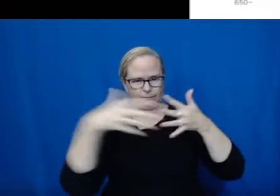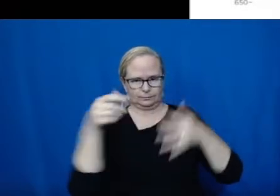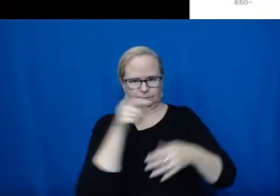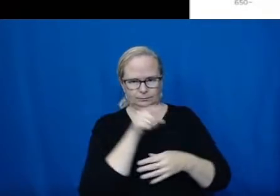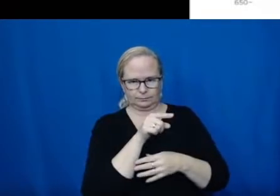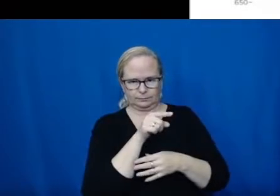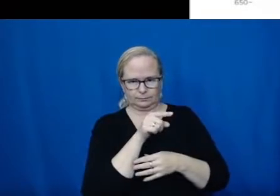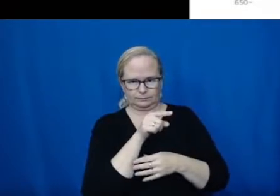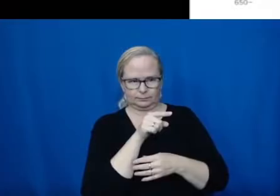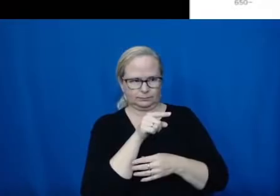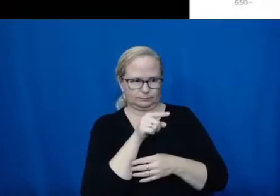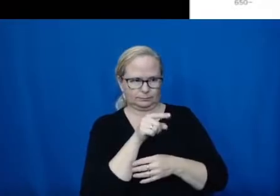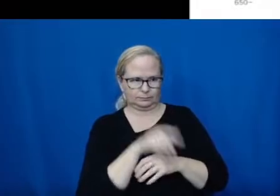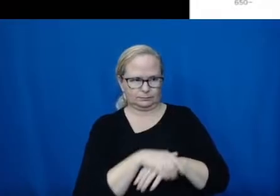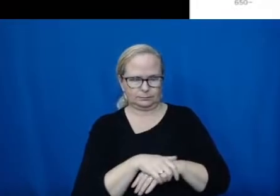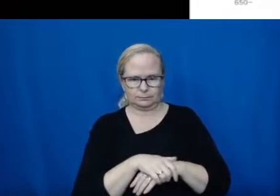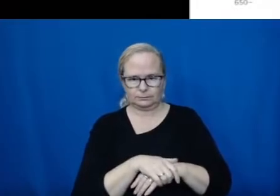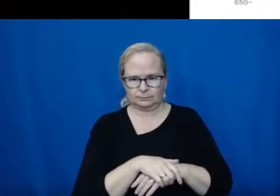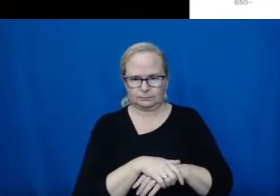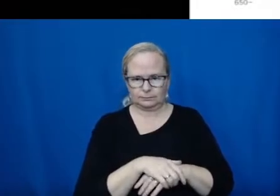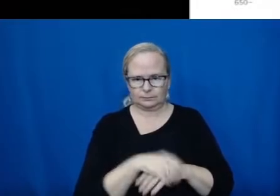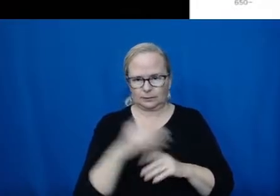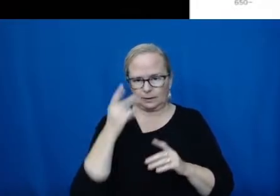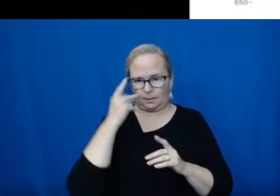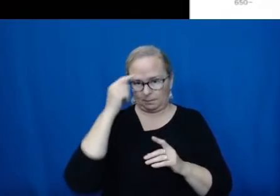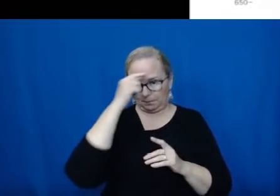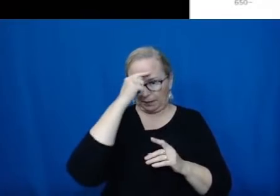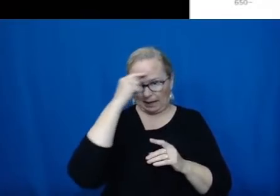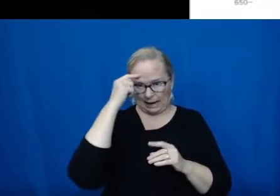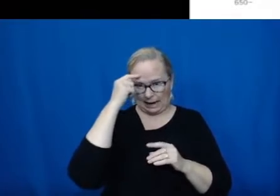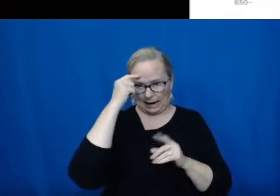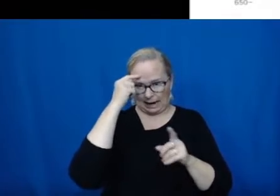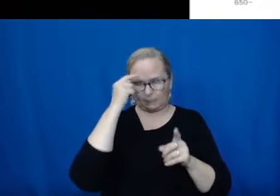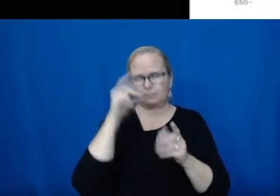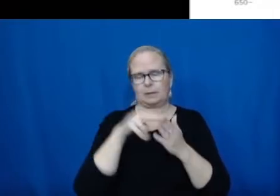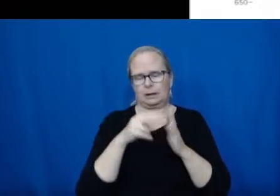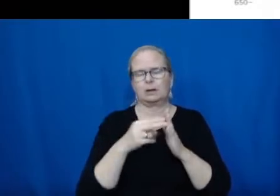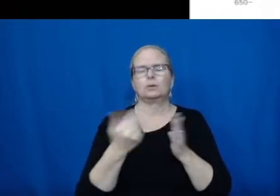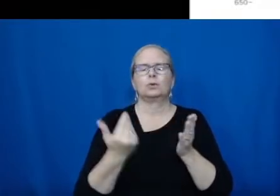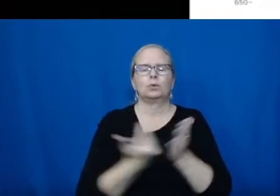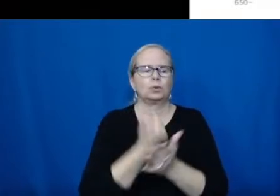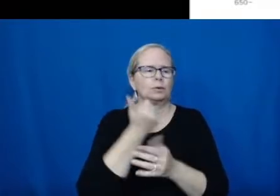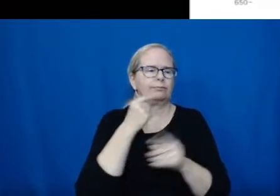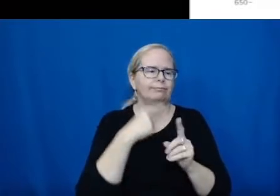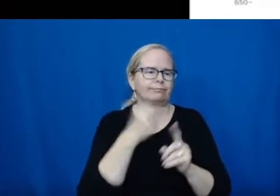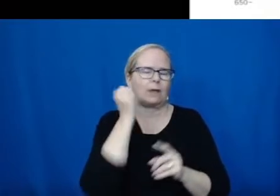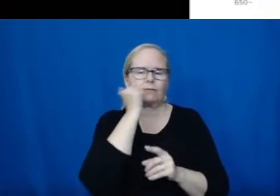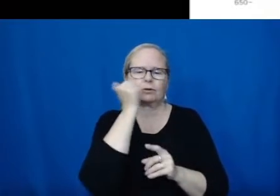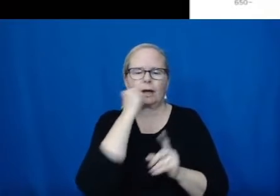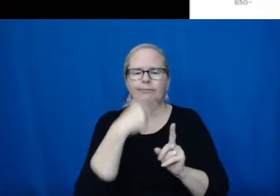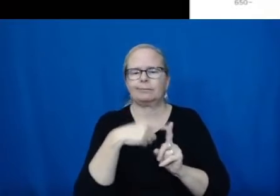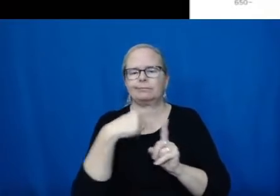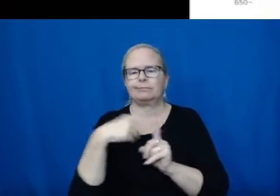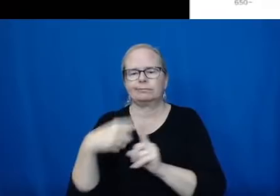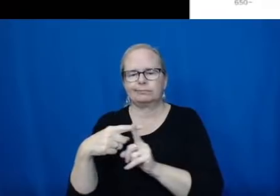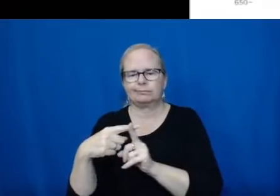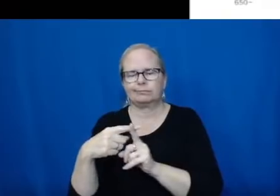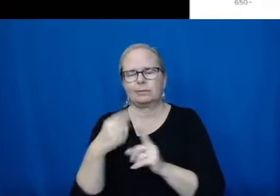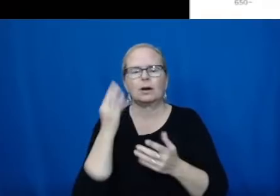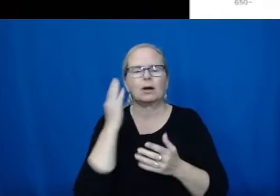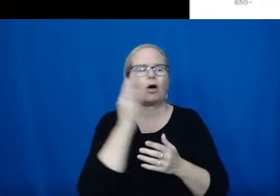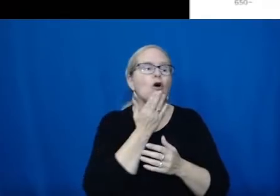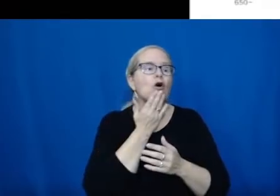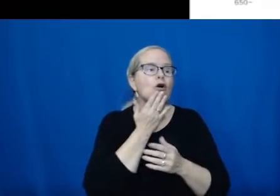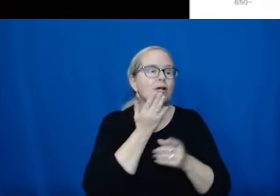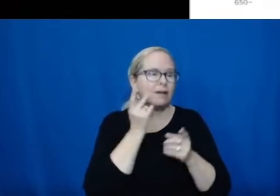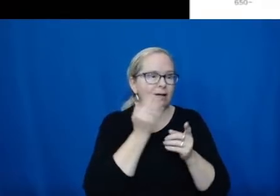The colorful lines it's broken by different regions in Alberta. So we see our first wave, second, third wave, and our Delta